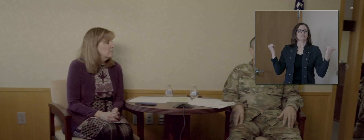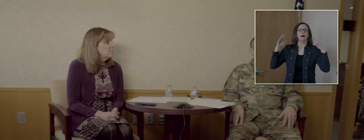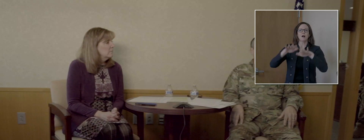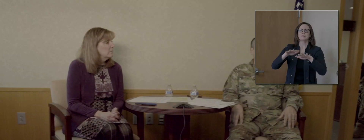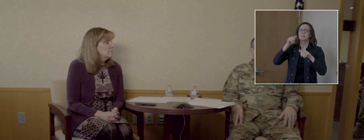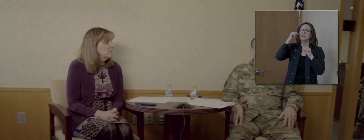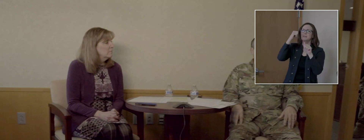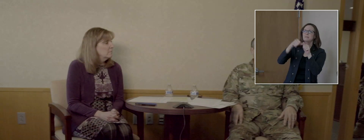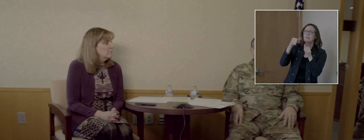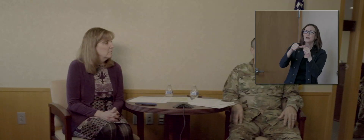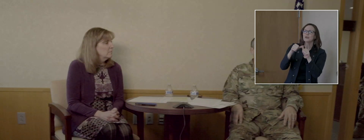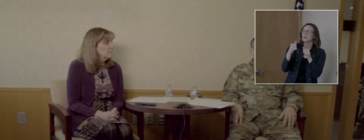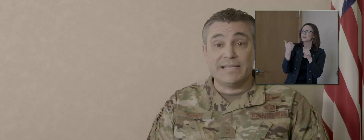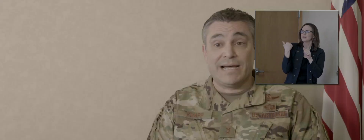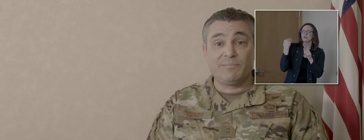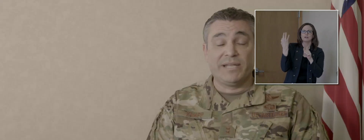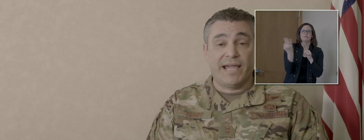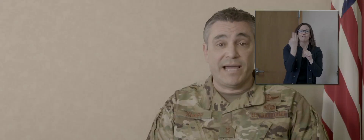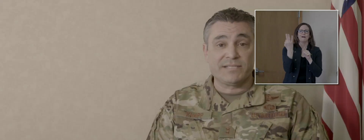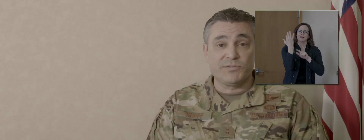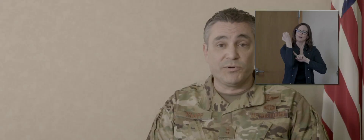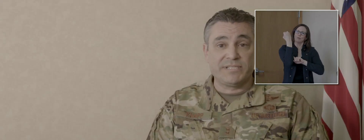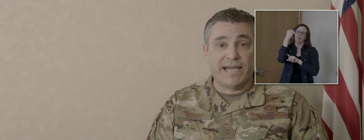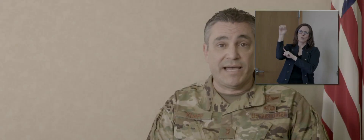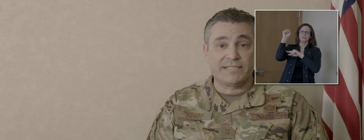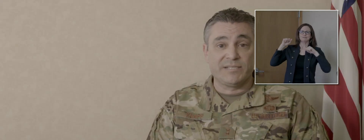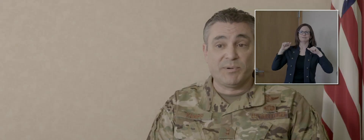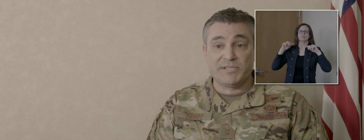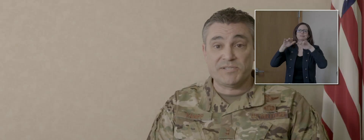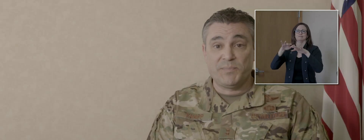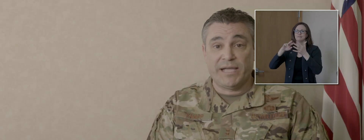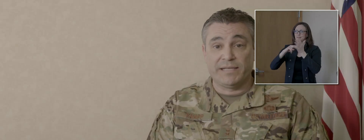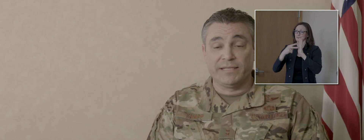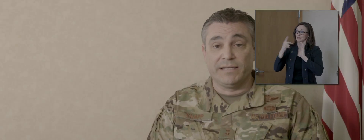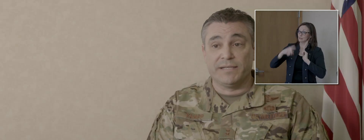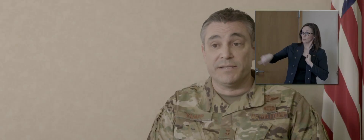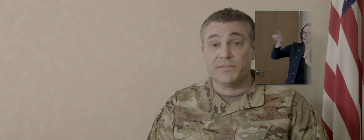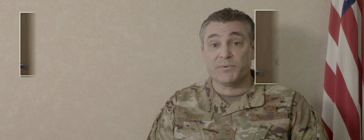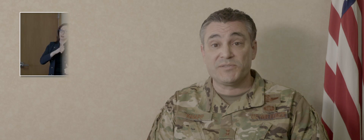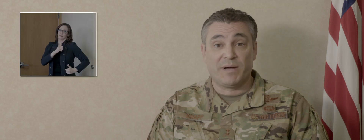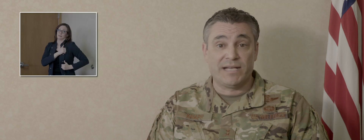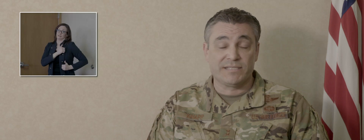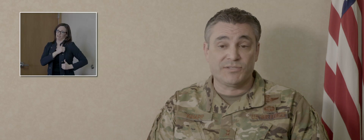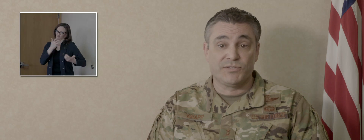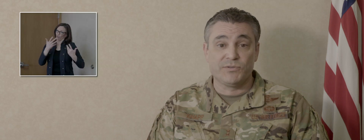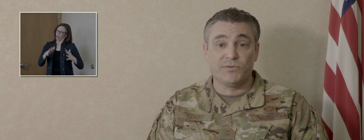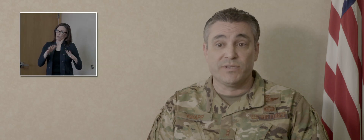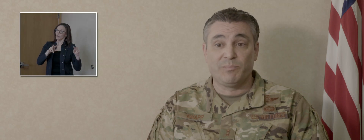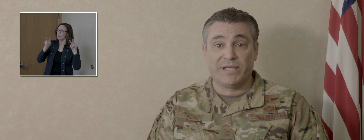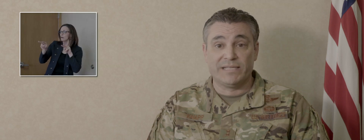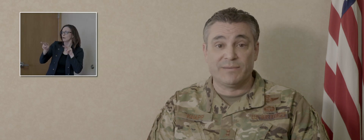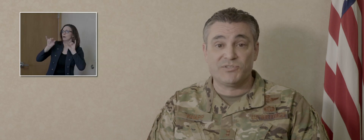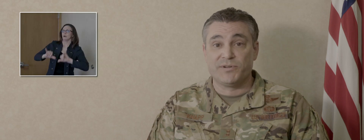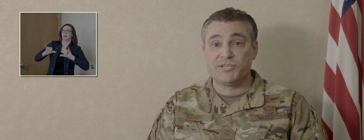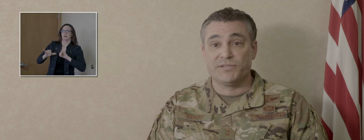Well, Scott, the Guard has not been asked or tasked to participate in the response to the planned demonstrations